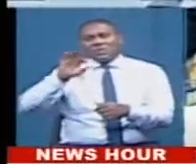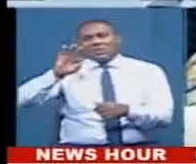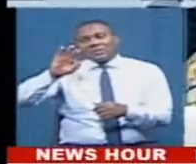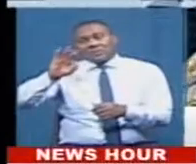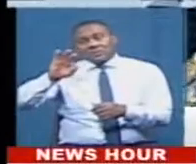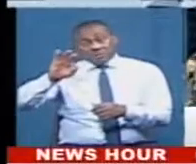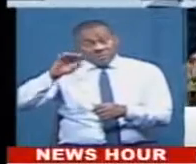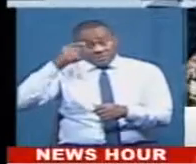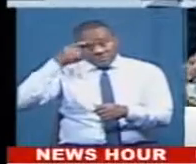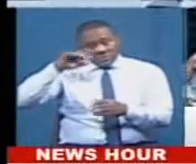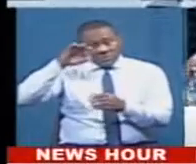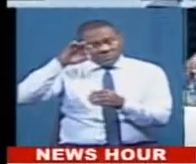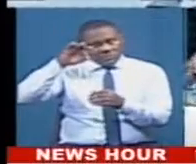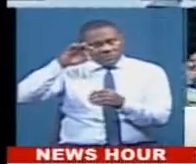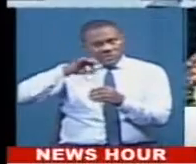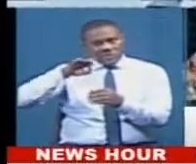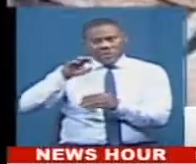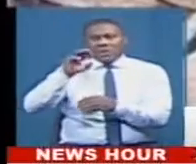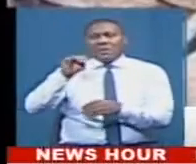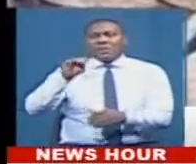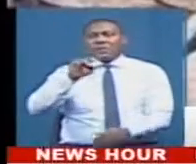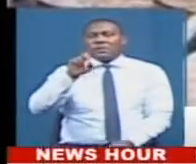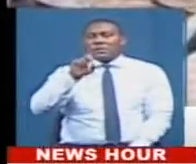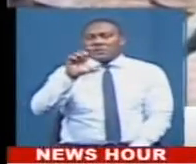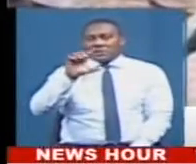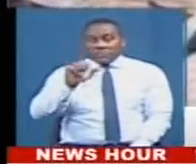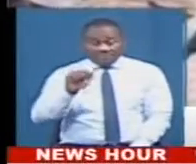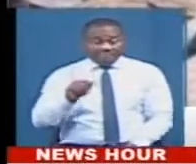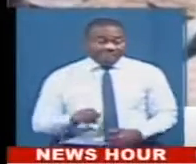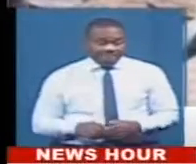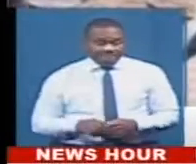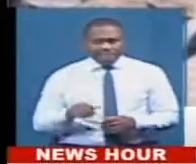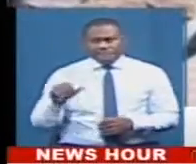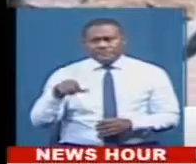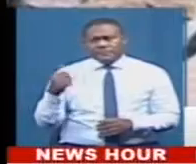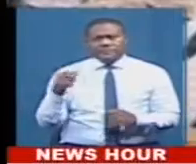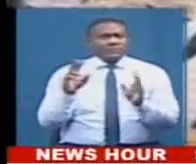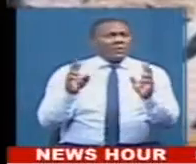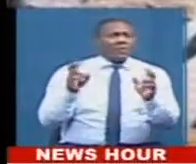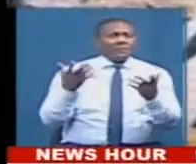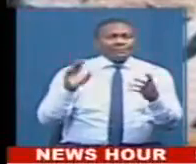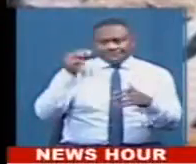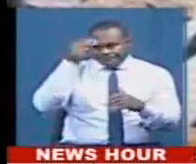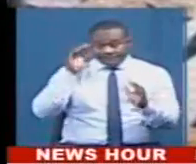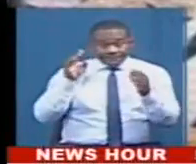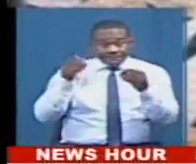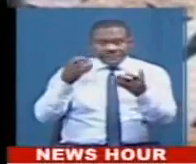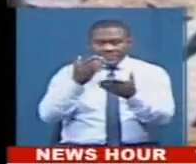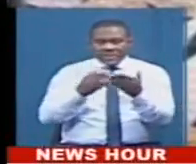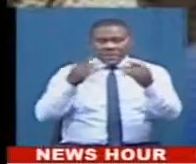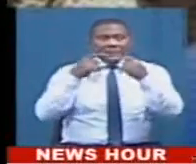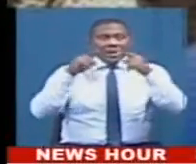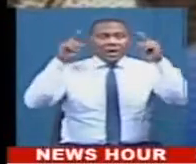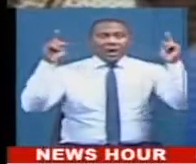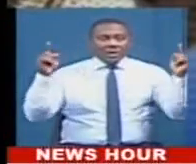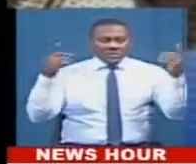2019 for the election of MMDCEs. Among other issues, the minister focused attention on some achievements